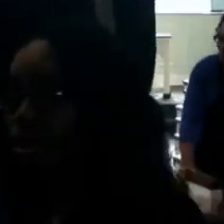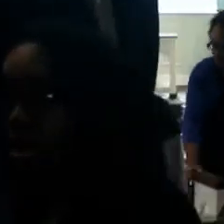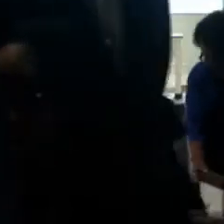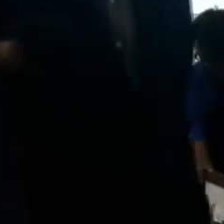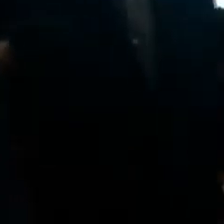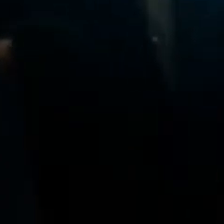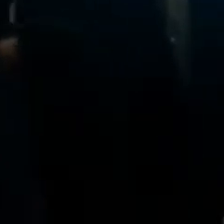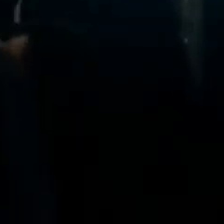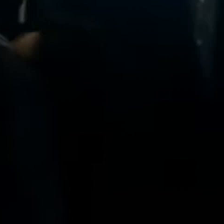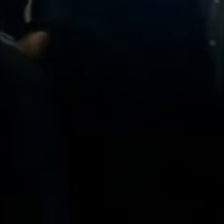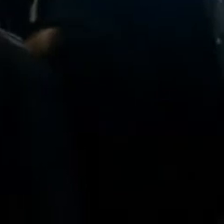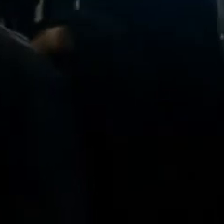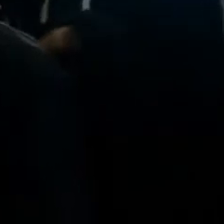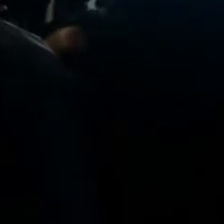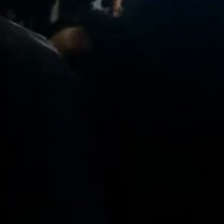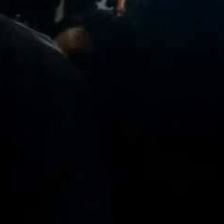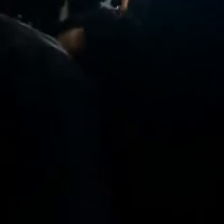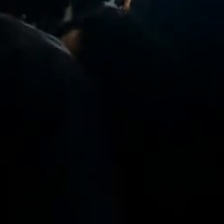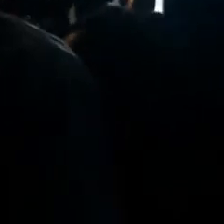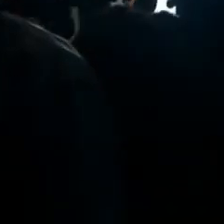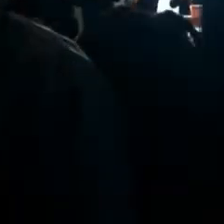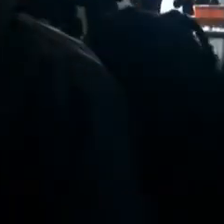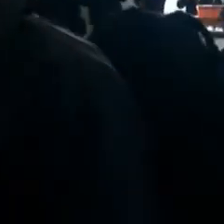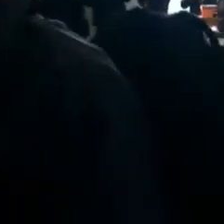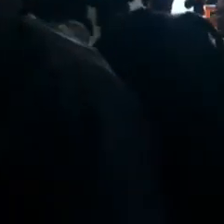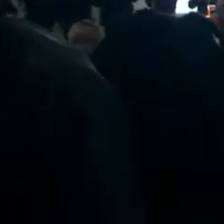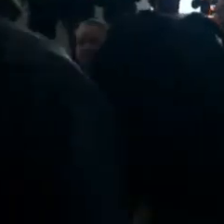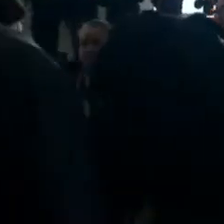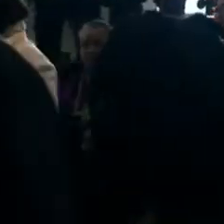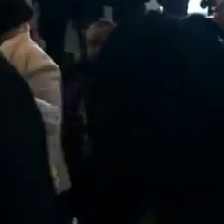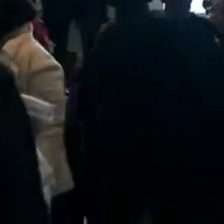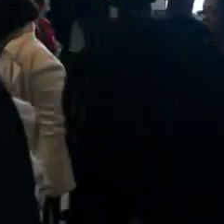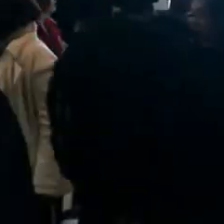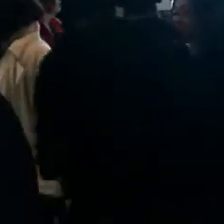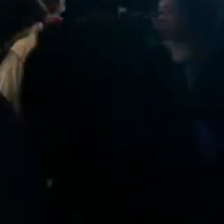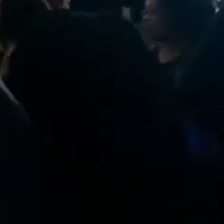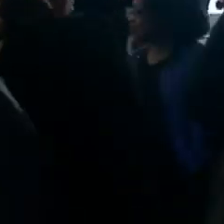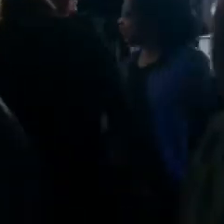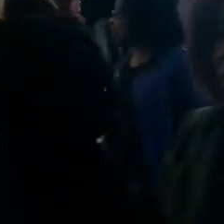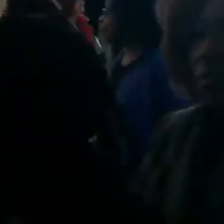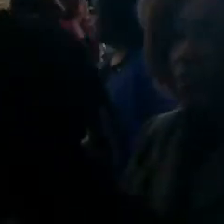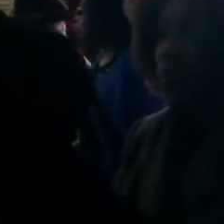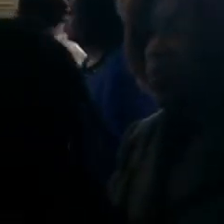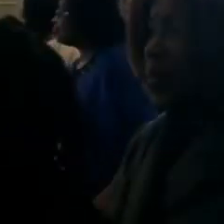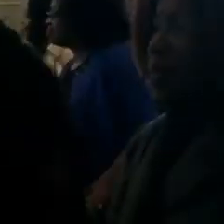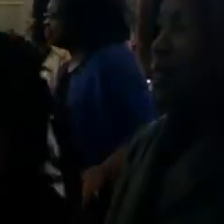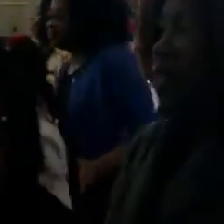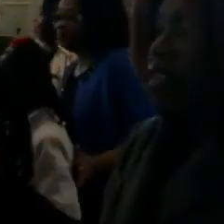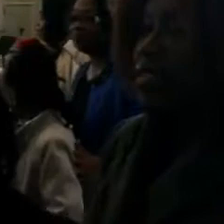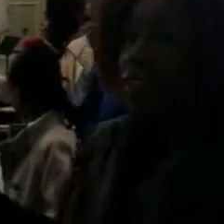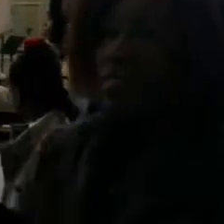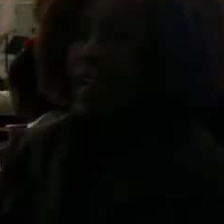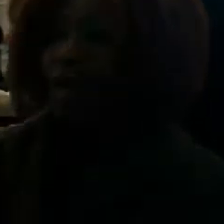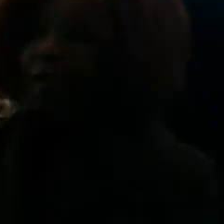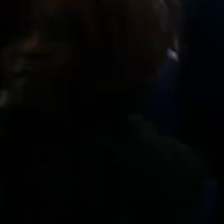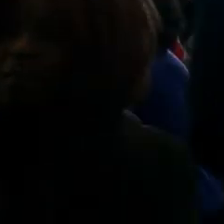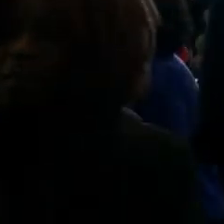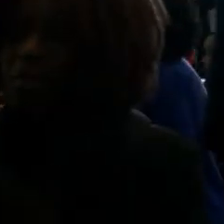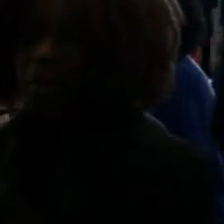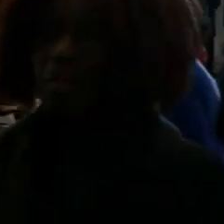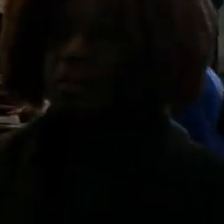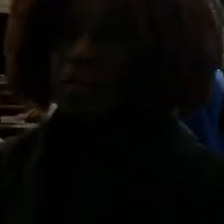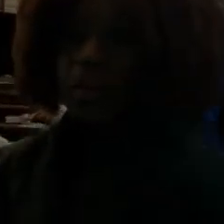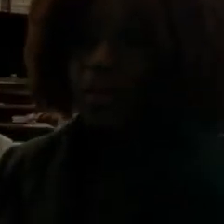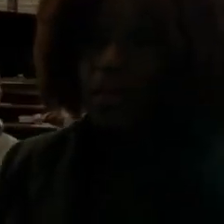of Jubilee. Out of Zion's hill, salvation comes. Behold,